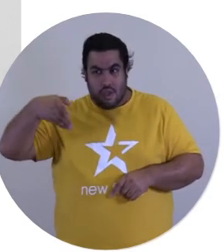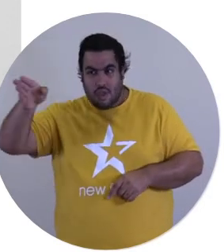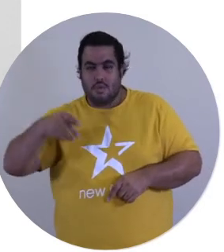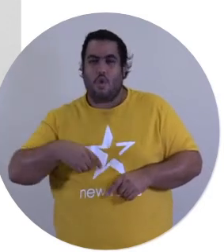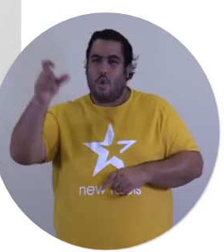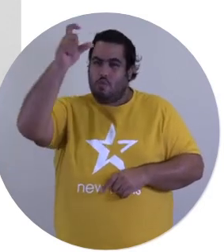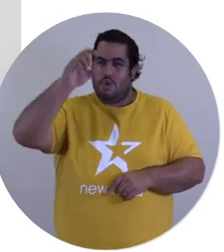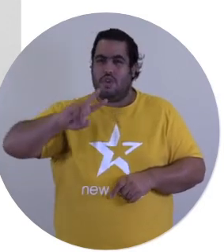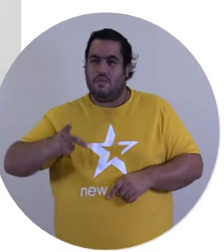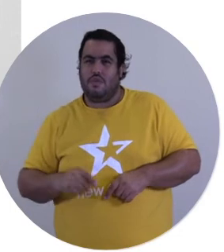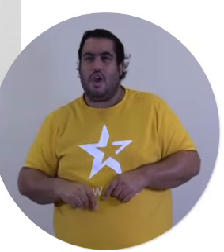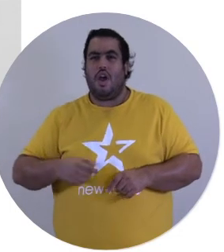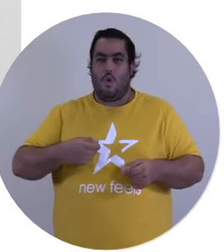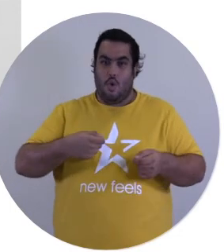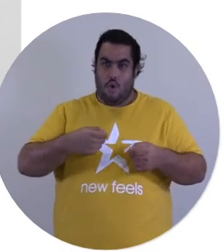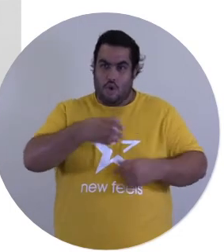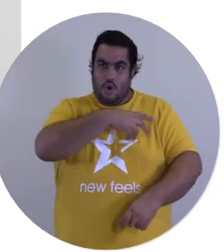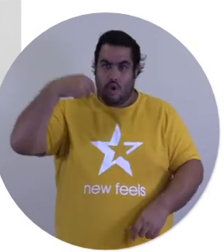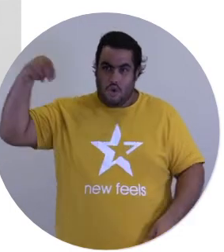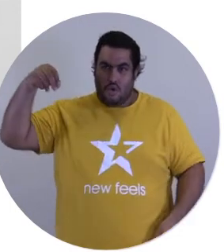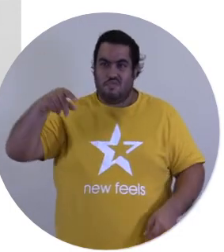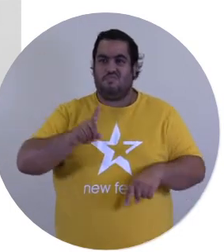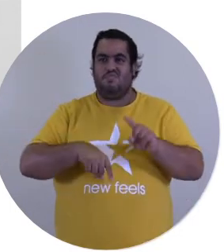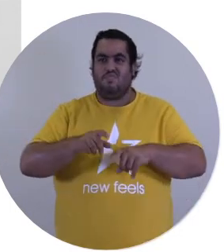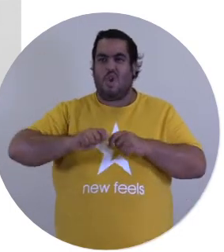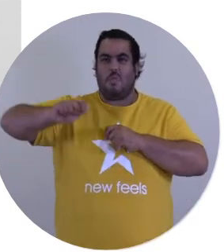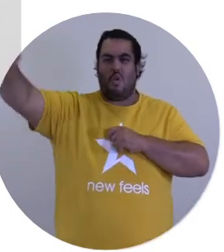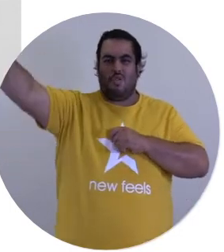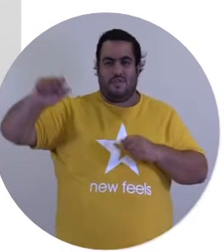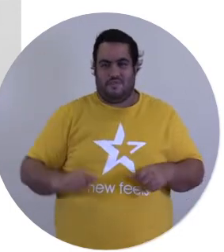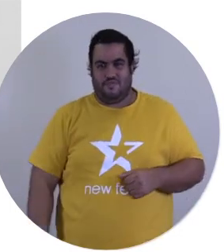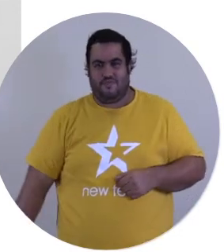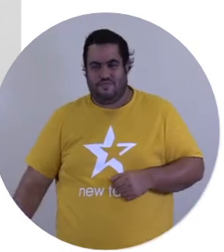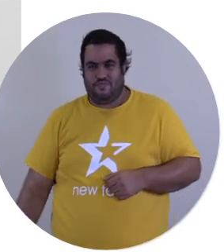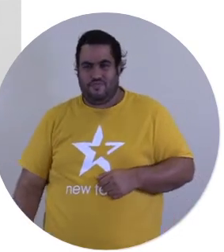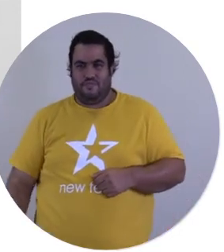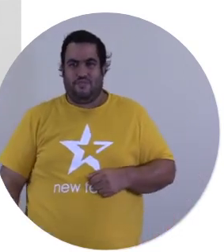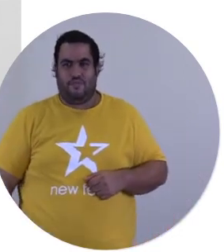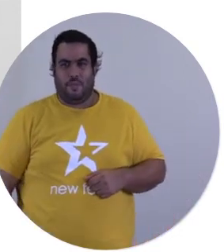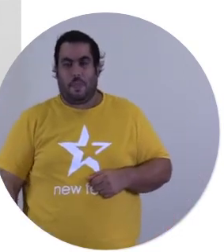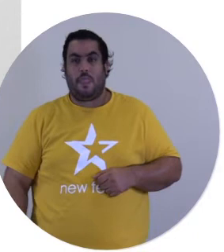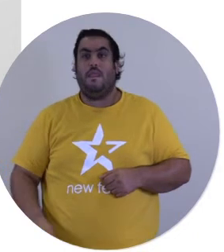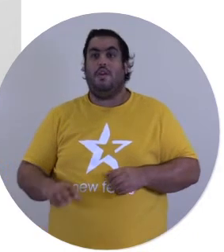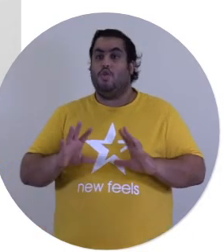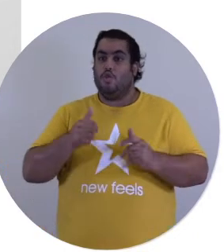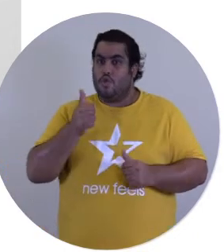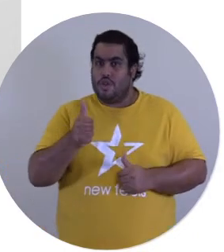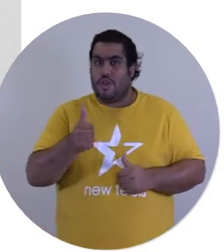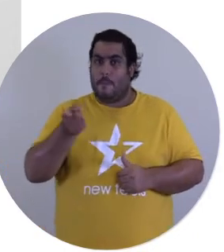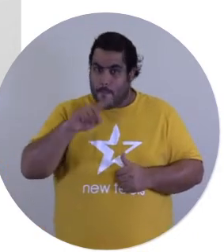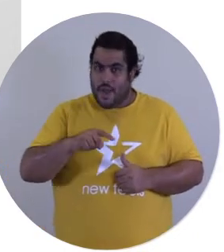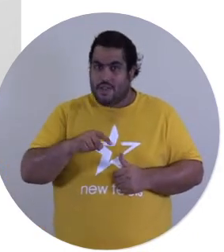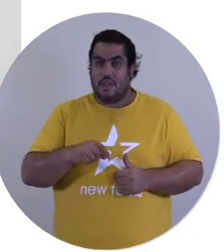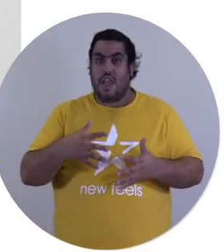Let's put them in words. The advantages of living in a village or a countryside. No